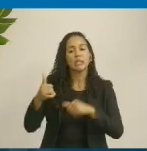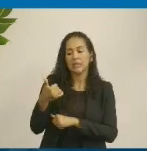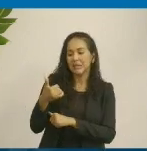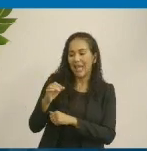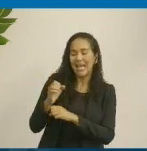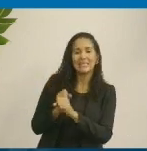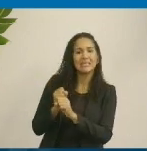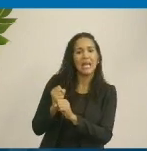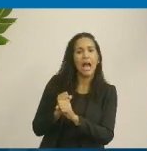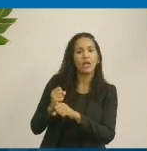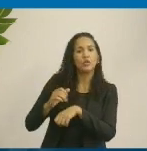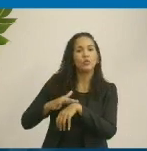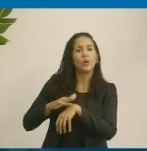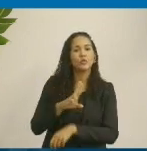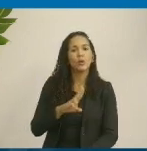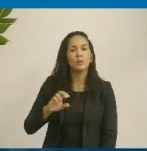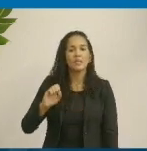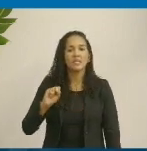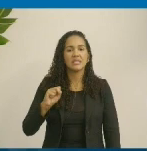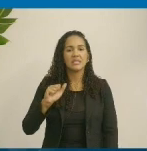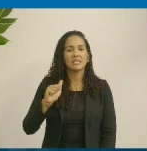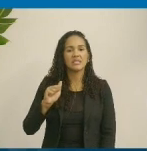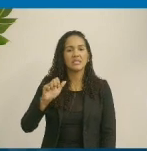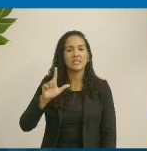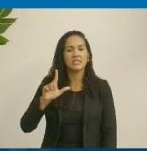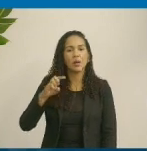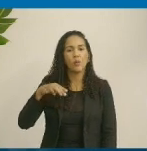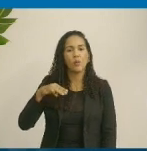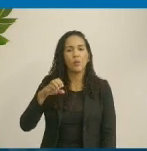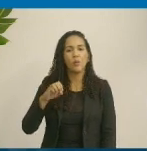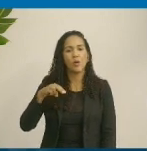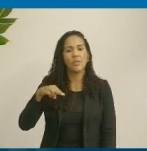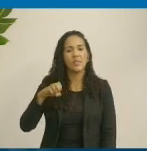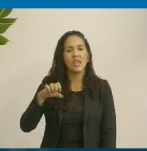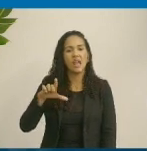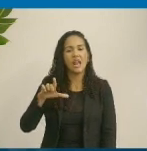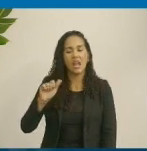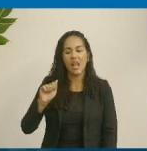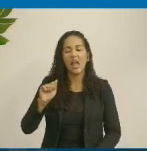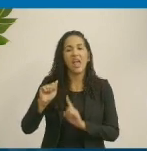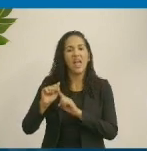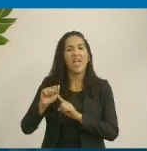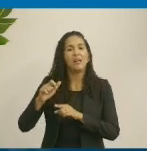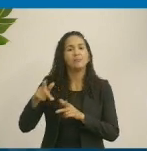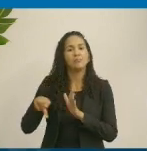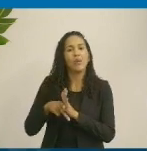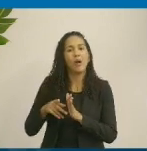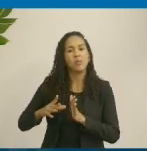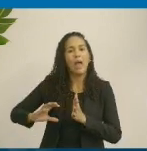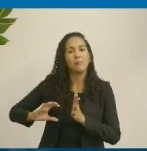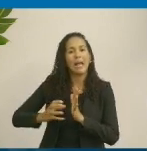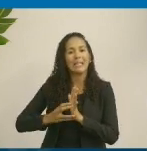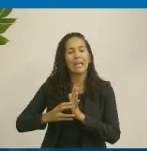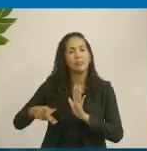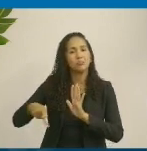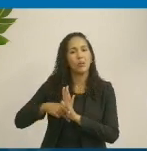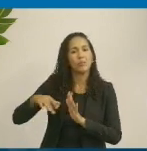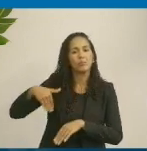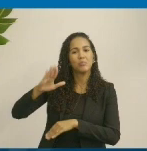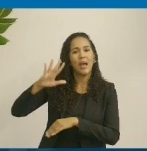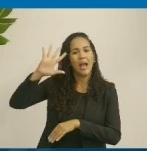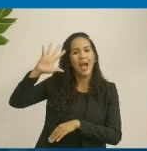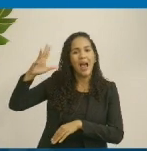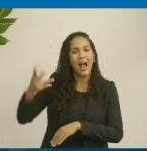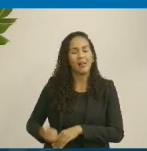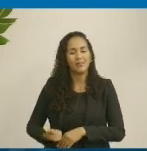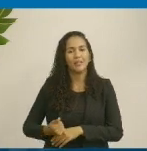most common invasive bacterial infection in Africa. It's endemic in sub-Saharan Africa, claiming over 75,000